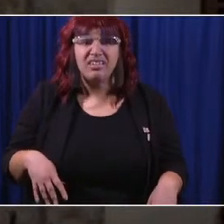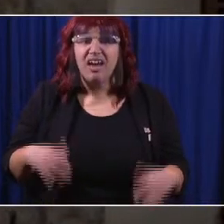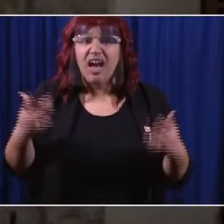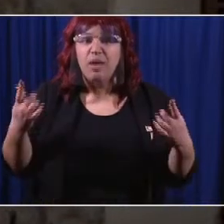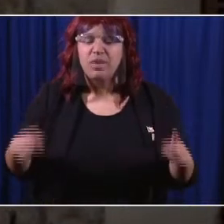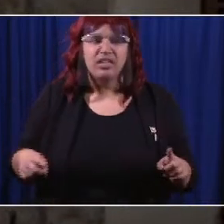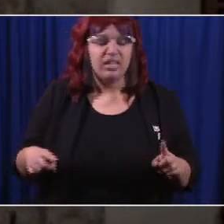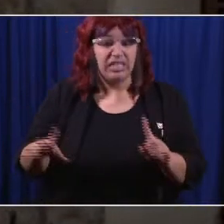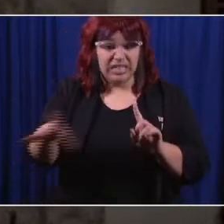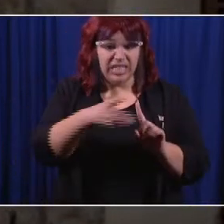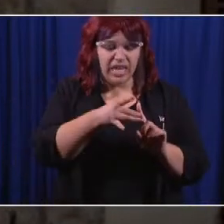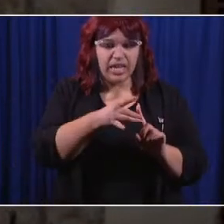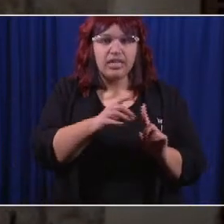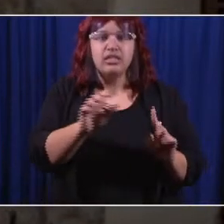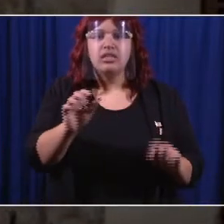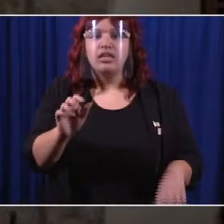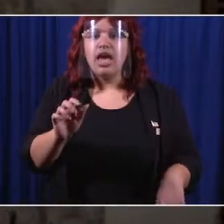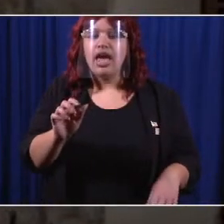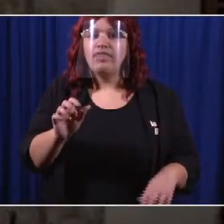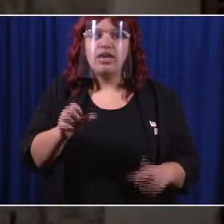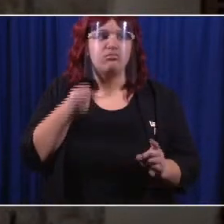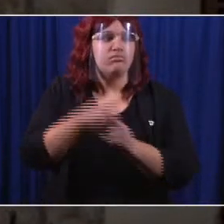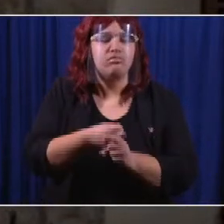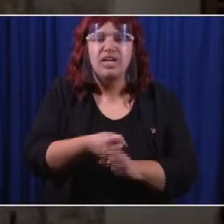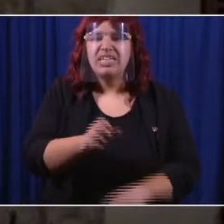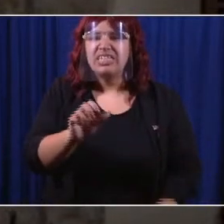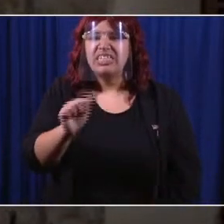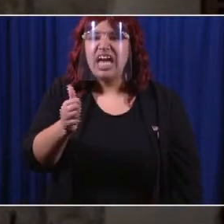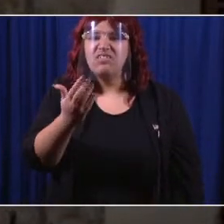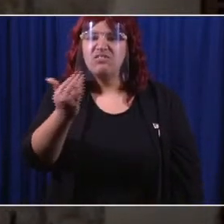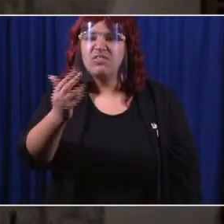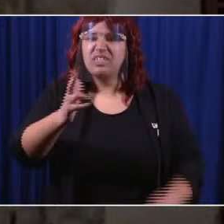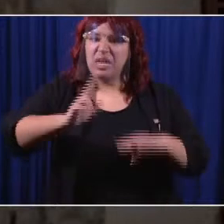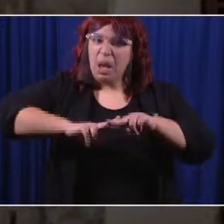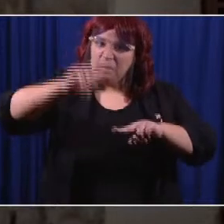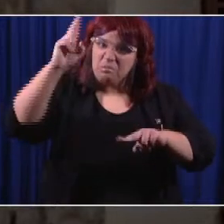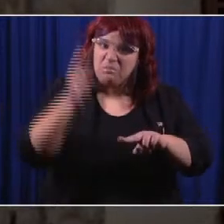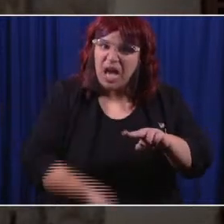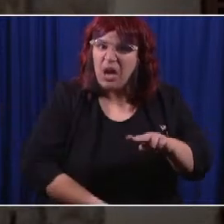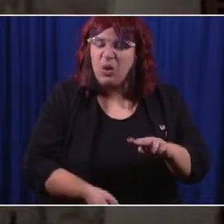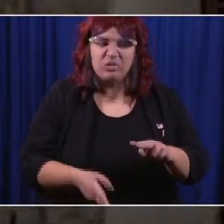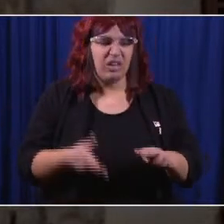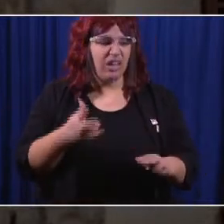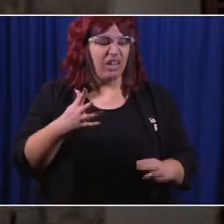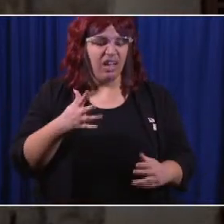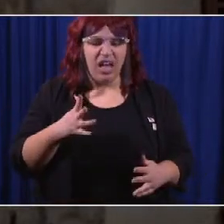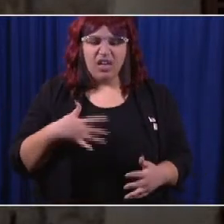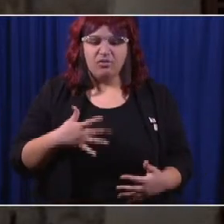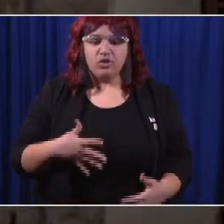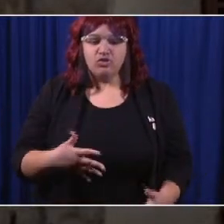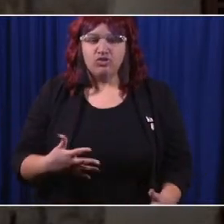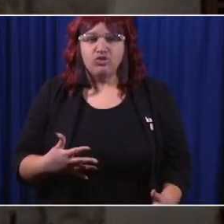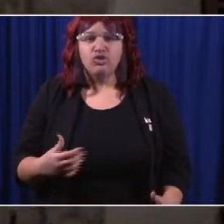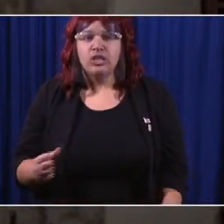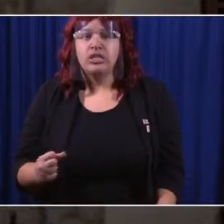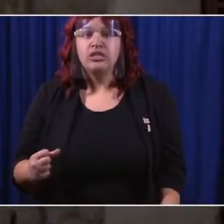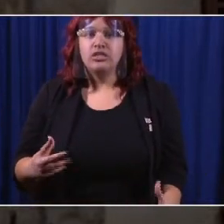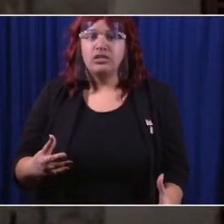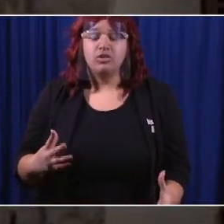because they feel that they don't want to eat, they feel chills, they feel vomiting. I mean, there's so many things. I also spoke with